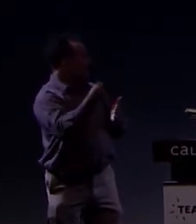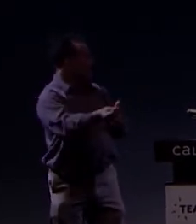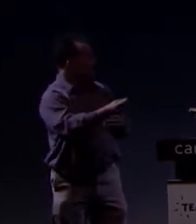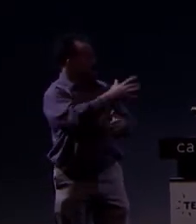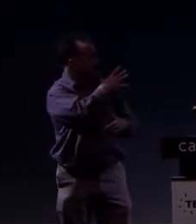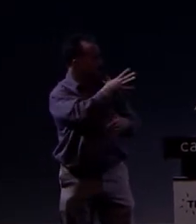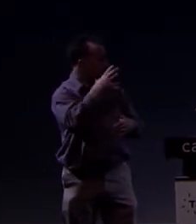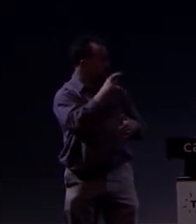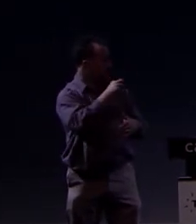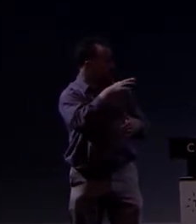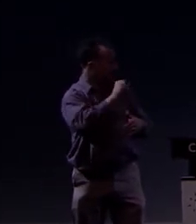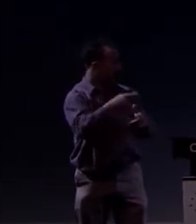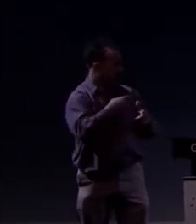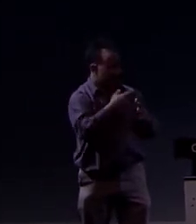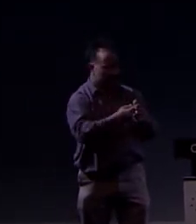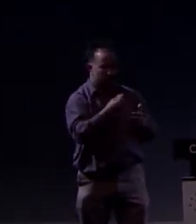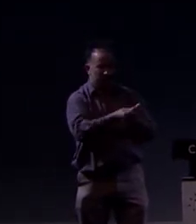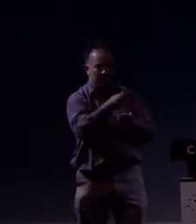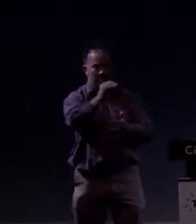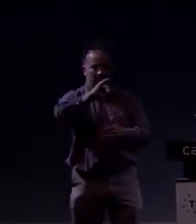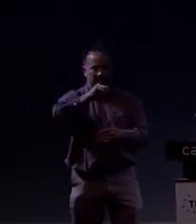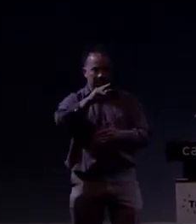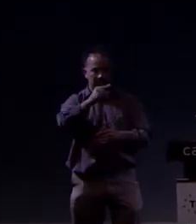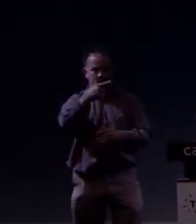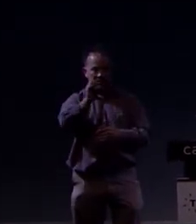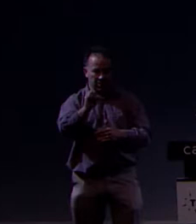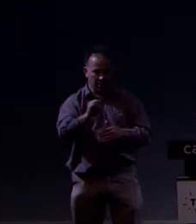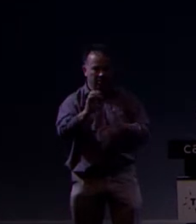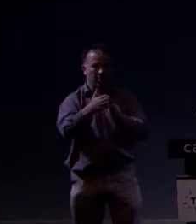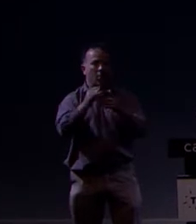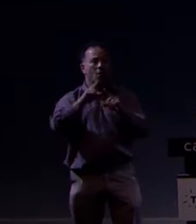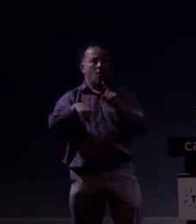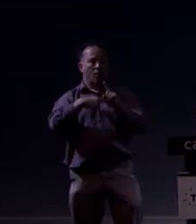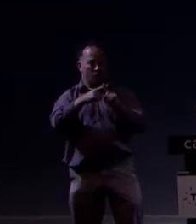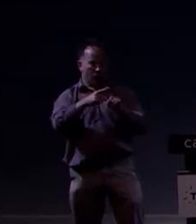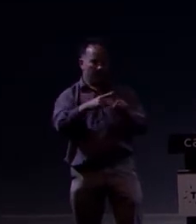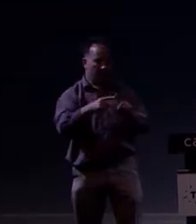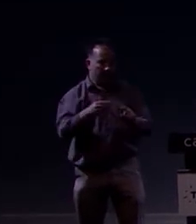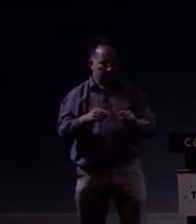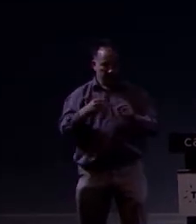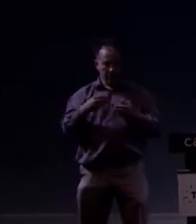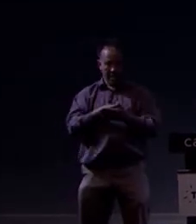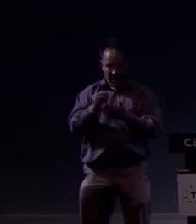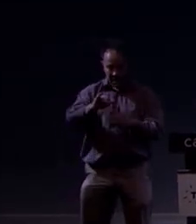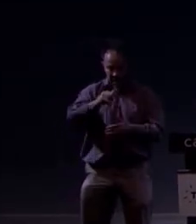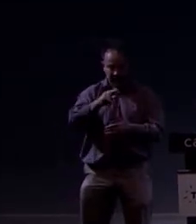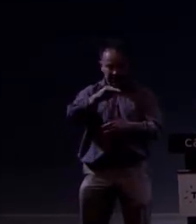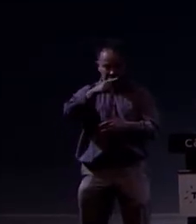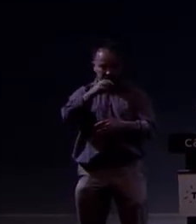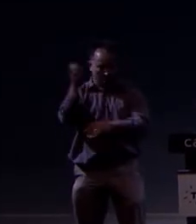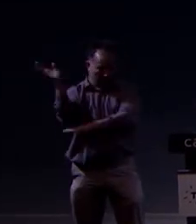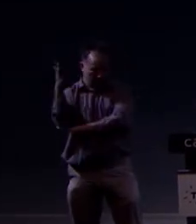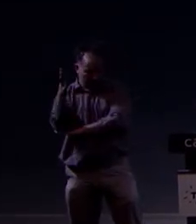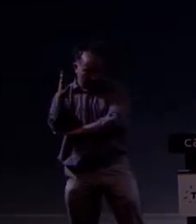Book, when the jungle characters are telling their story, if you've got the farm guys there, you